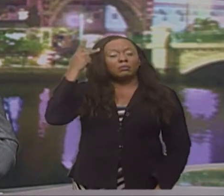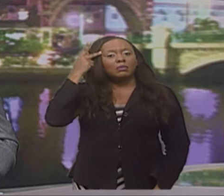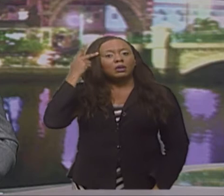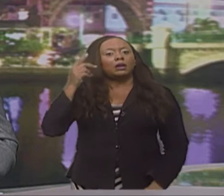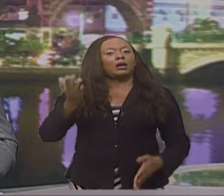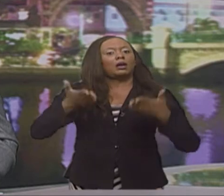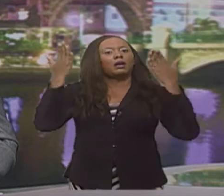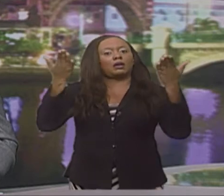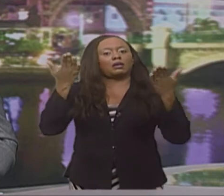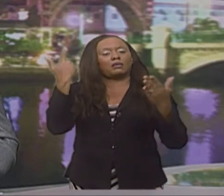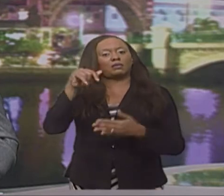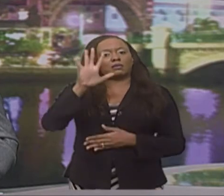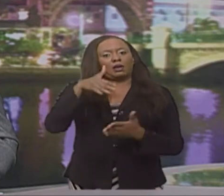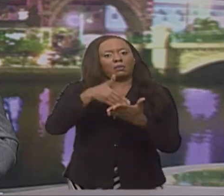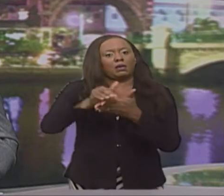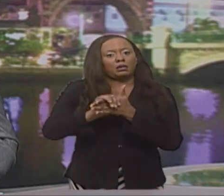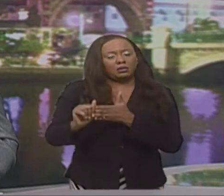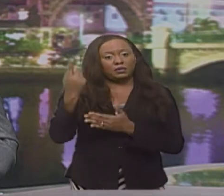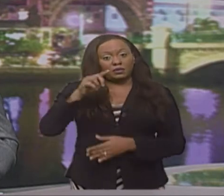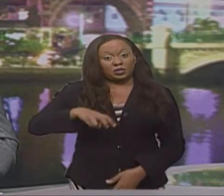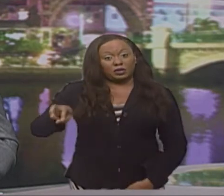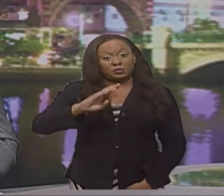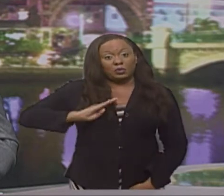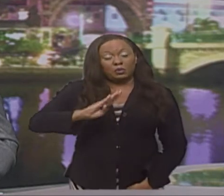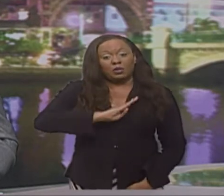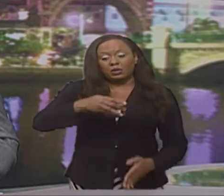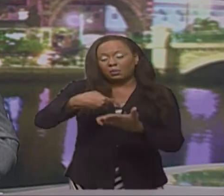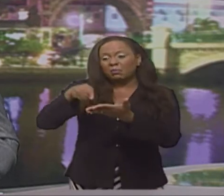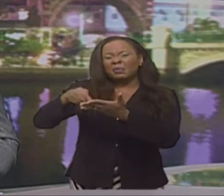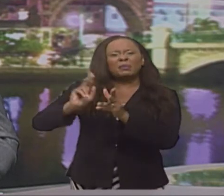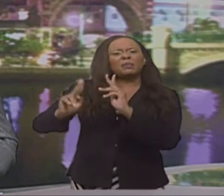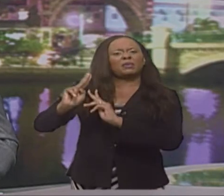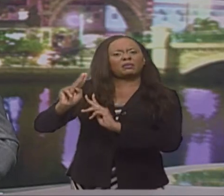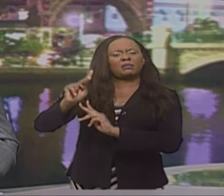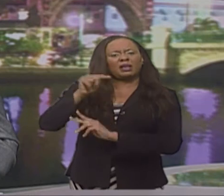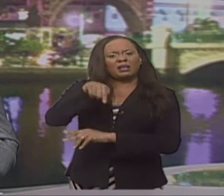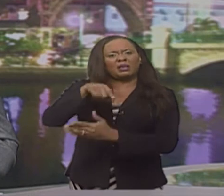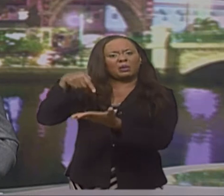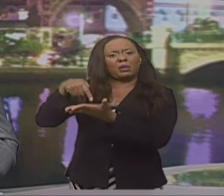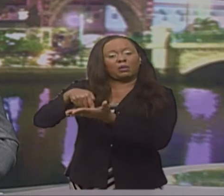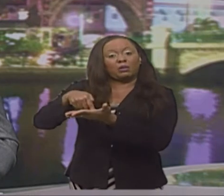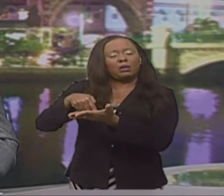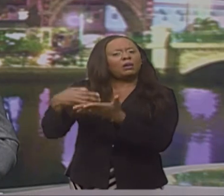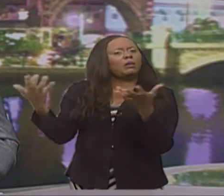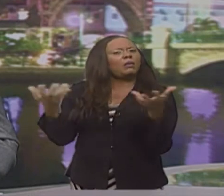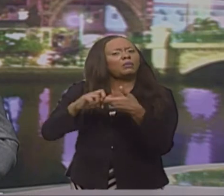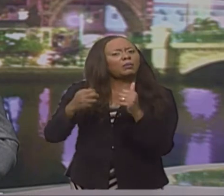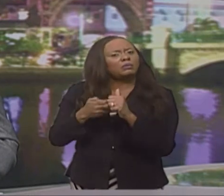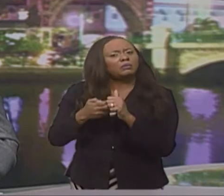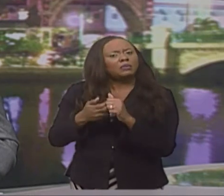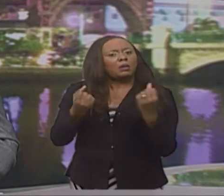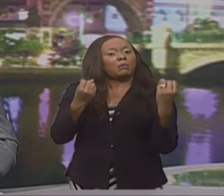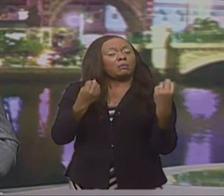provide $5 million for the Transport Board to pay its creditors. Minister Lashley says the root cause of the problem is that many